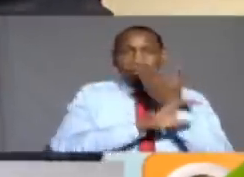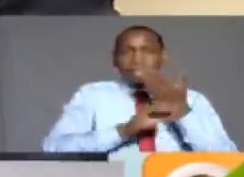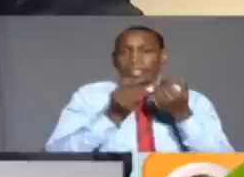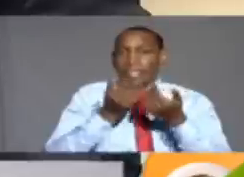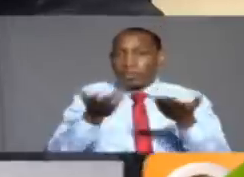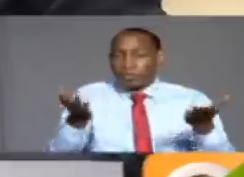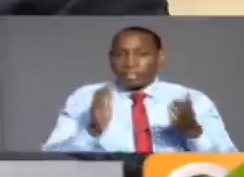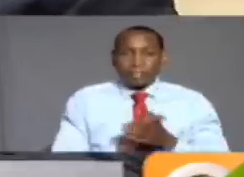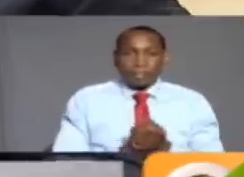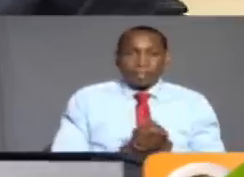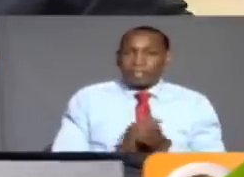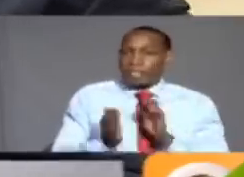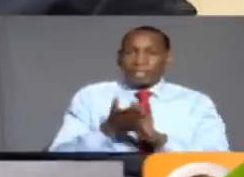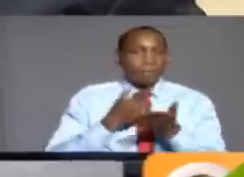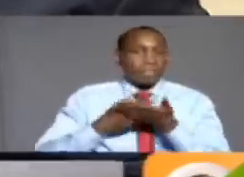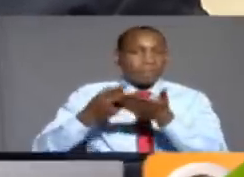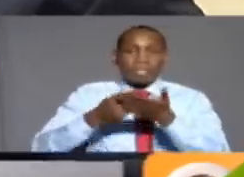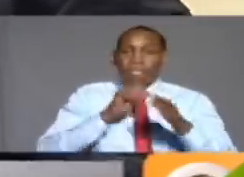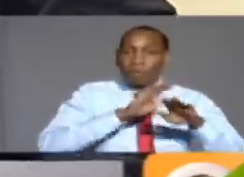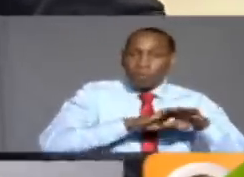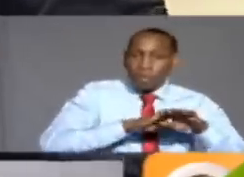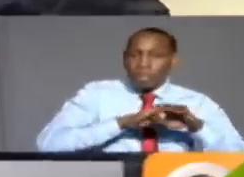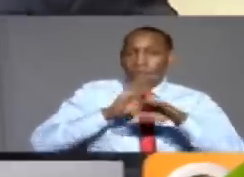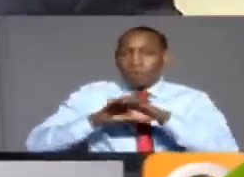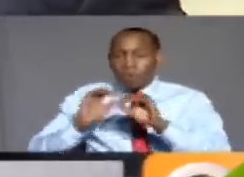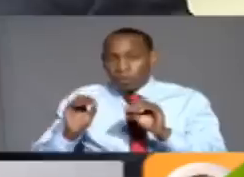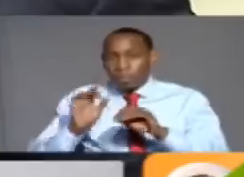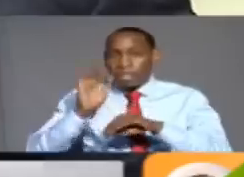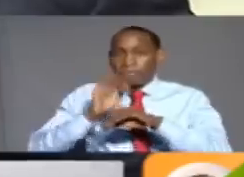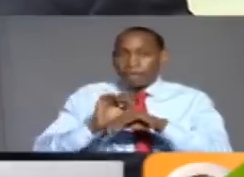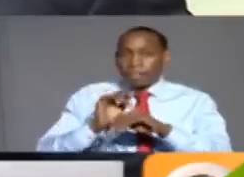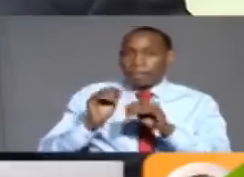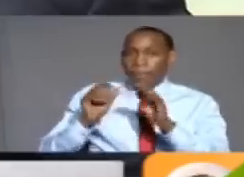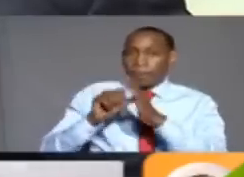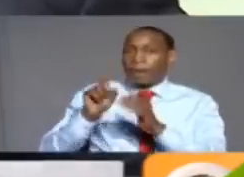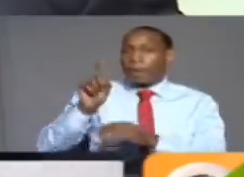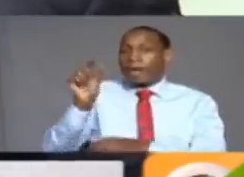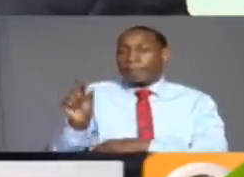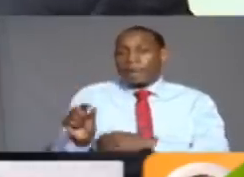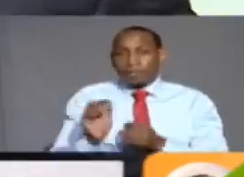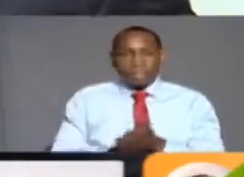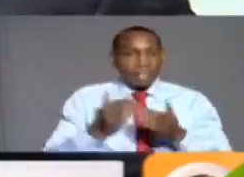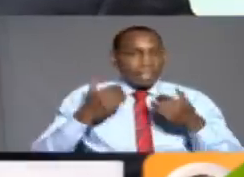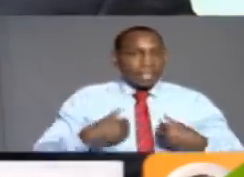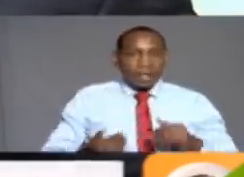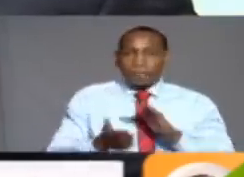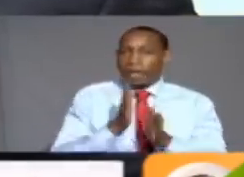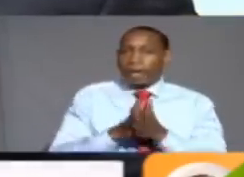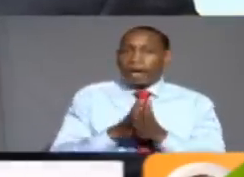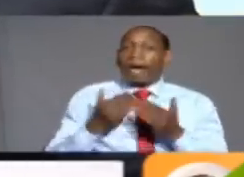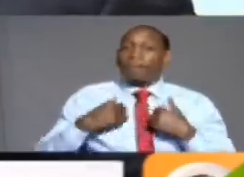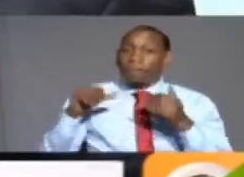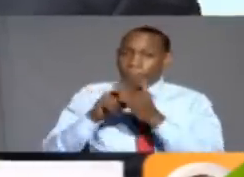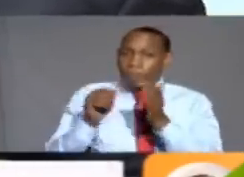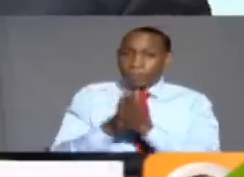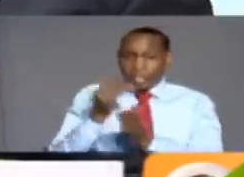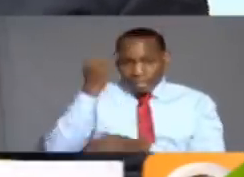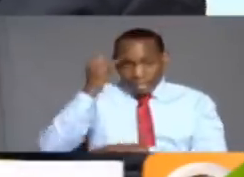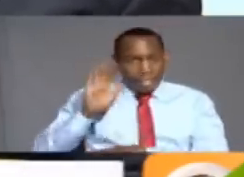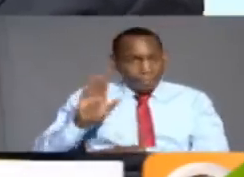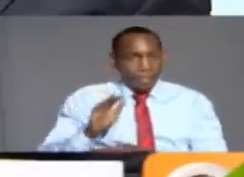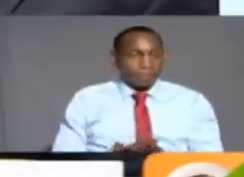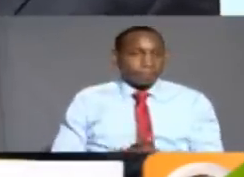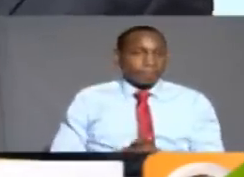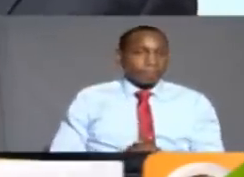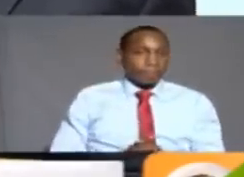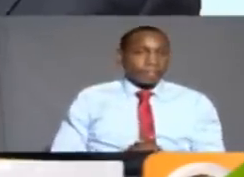We are now having a debate about whether it's a good thing or not, because uh-huh. it affects the ambitions of one person. Uh-huh. I personally have a major problem with that. And that is why I'm like,